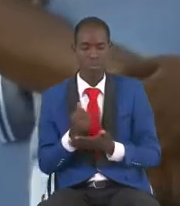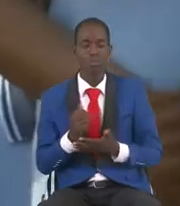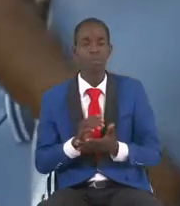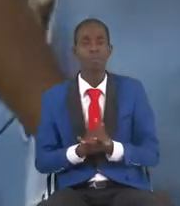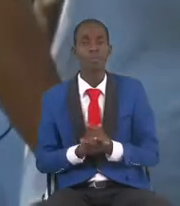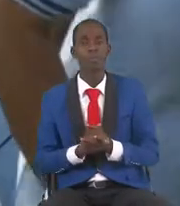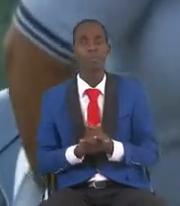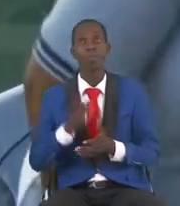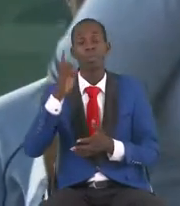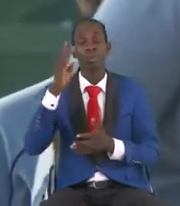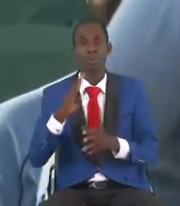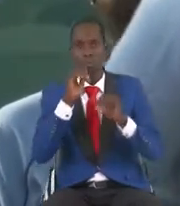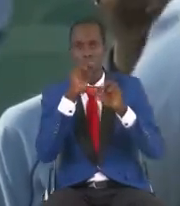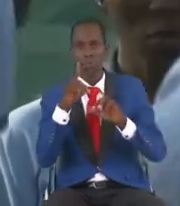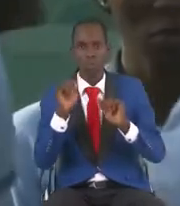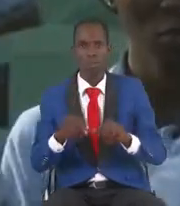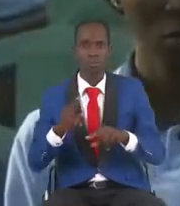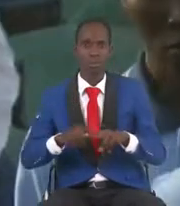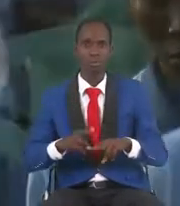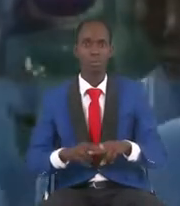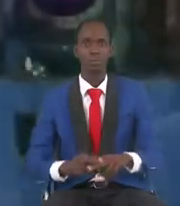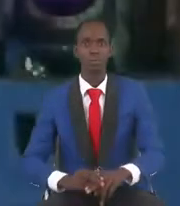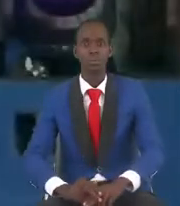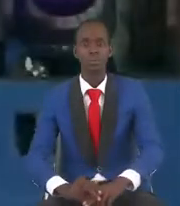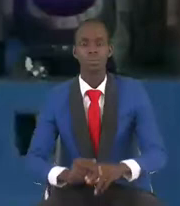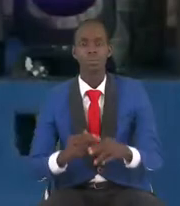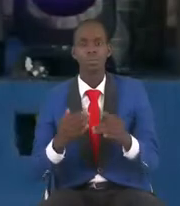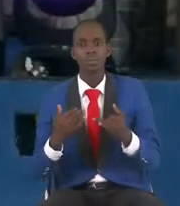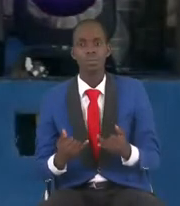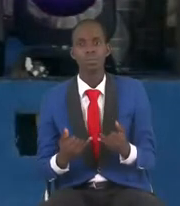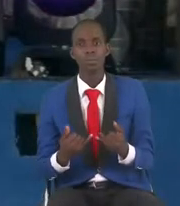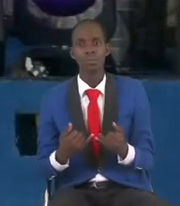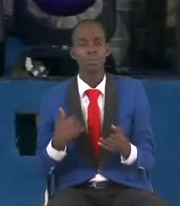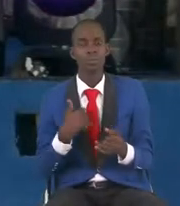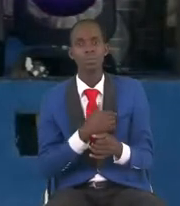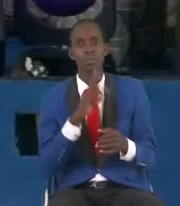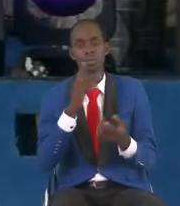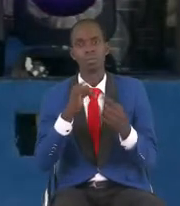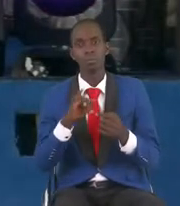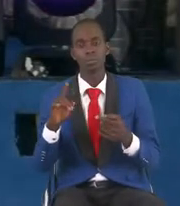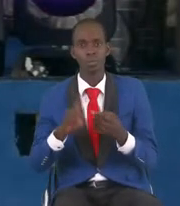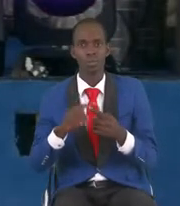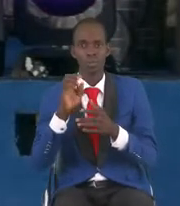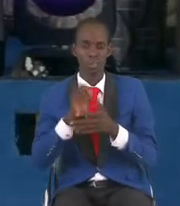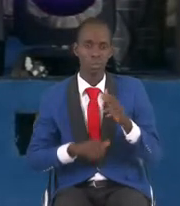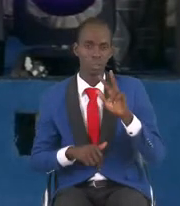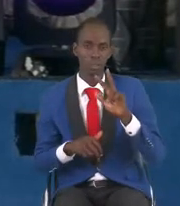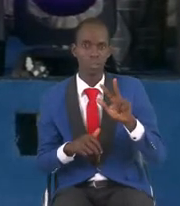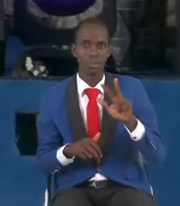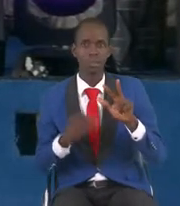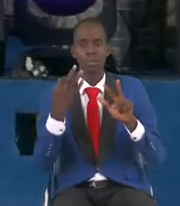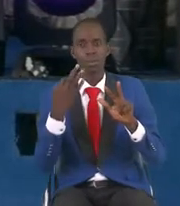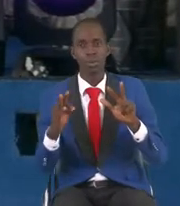God bless you. You can be seated. Today, we're coming to chapter 3. Of